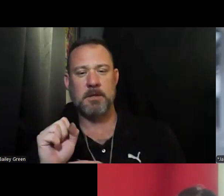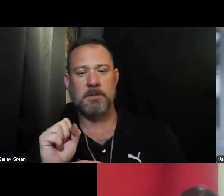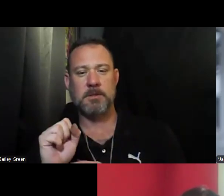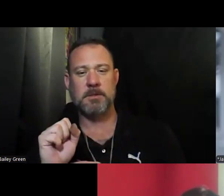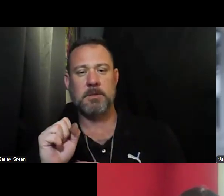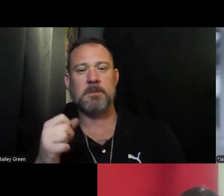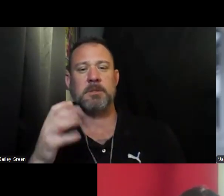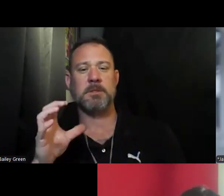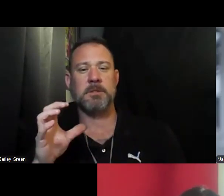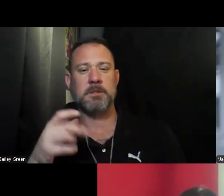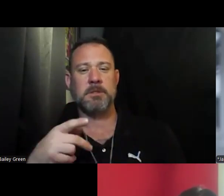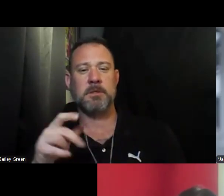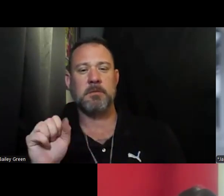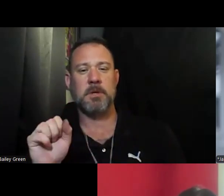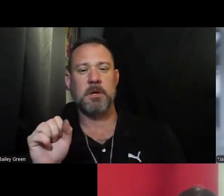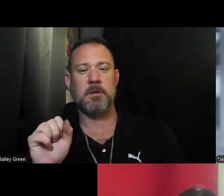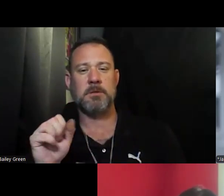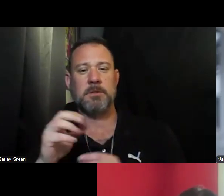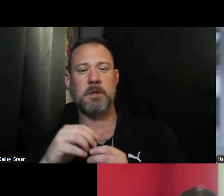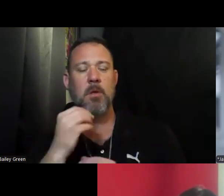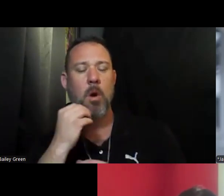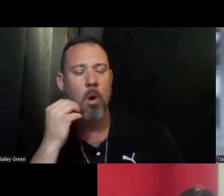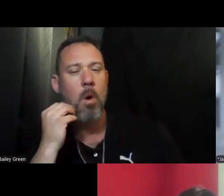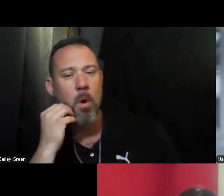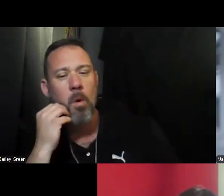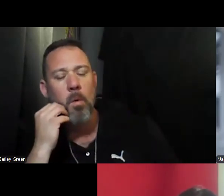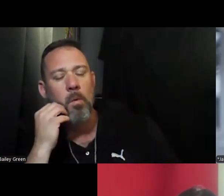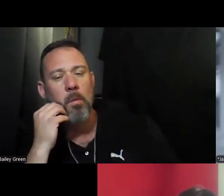so CPS is in the home.